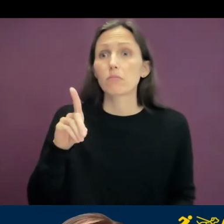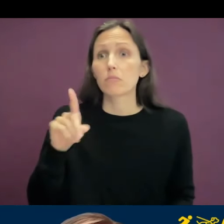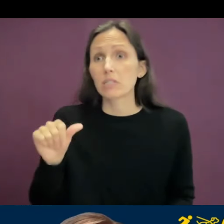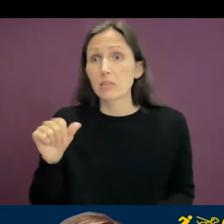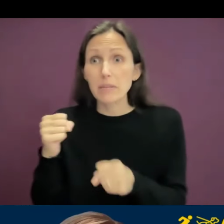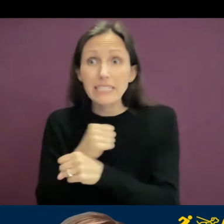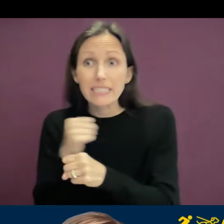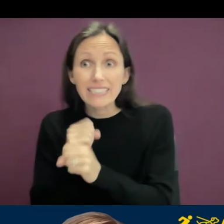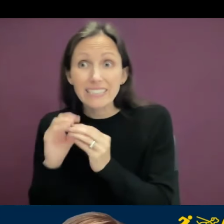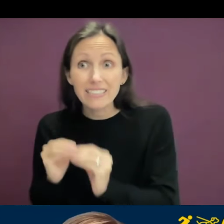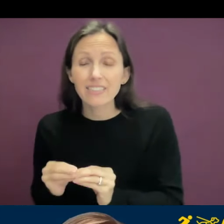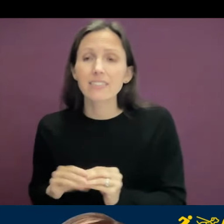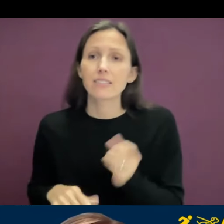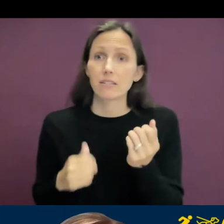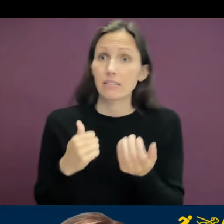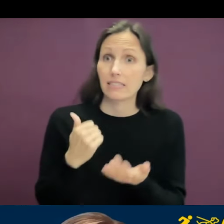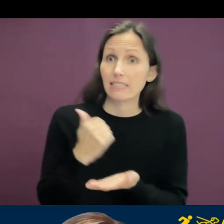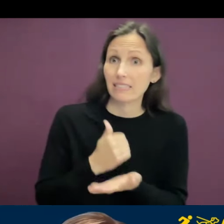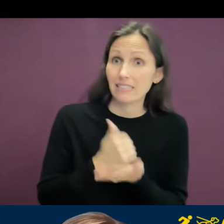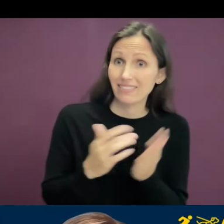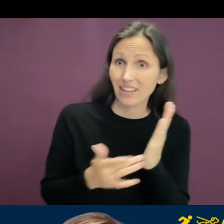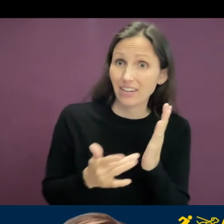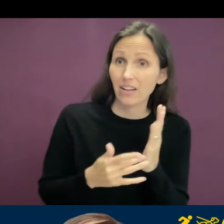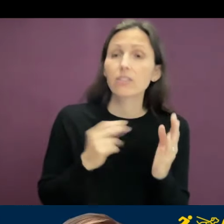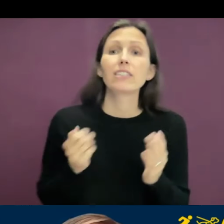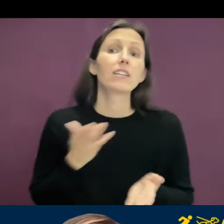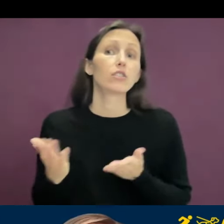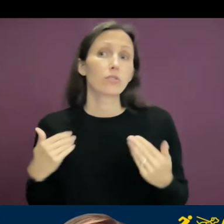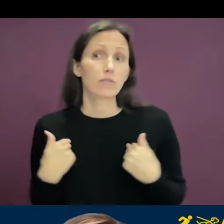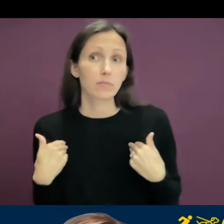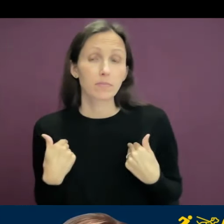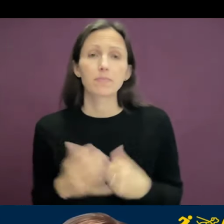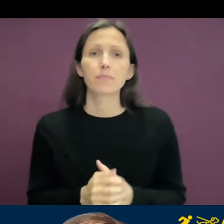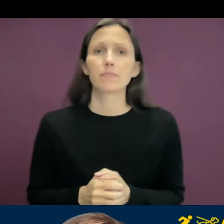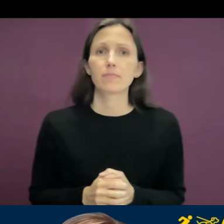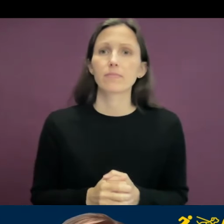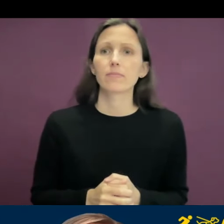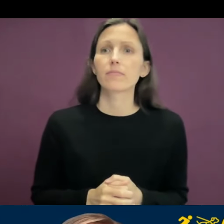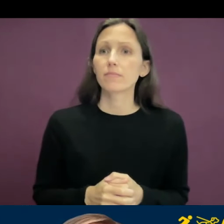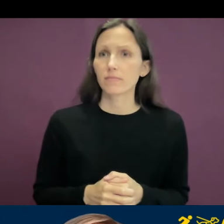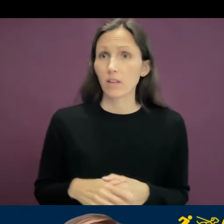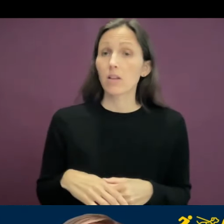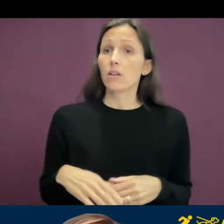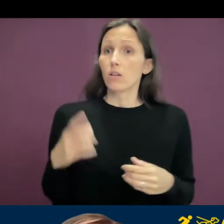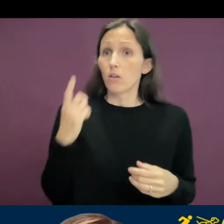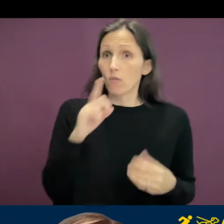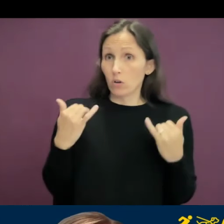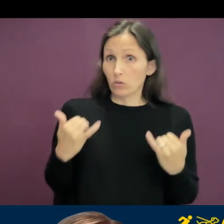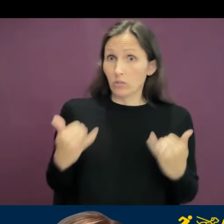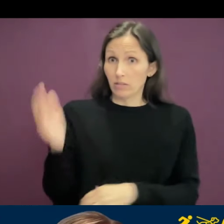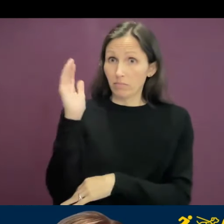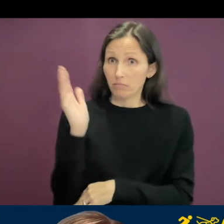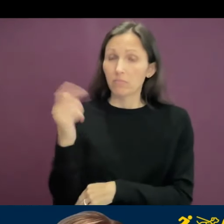statistics, assistive technology, and service animals. For the point of today's presentation, I'm going to go back to filtering